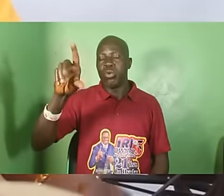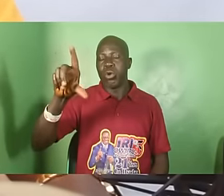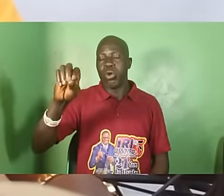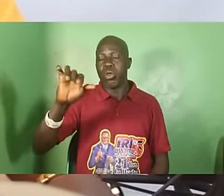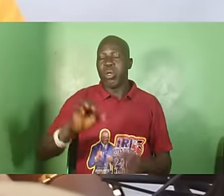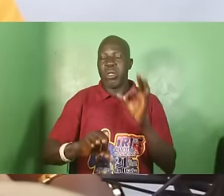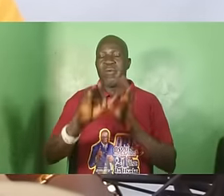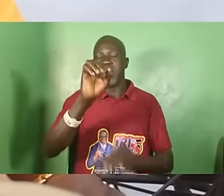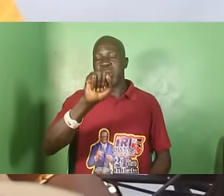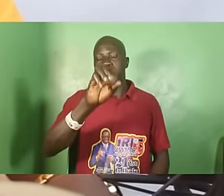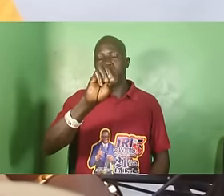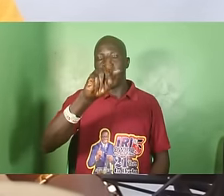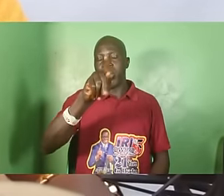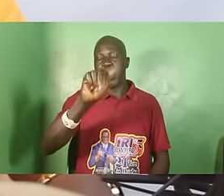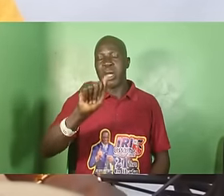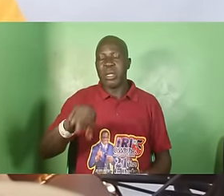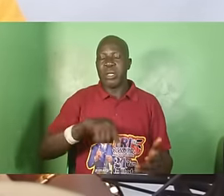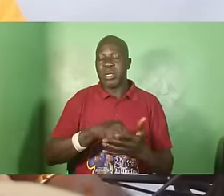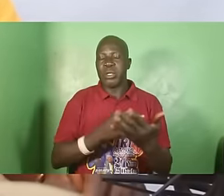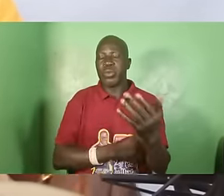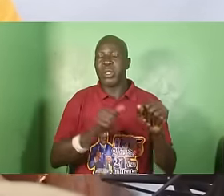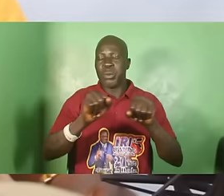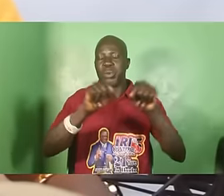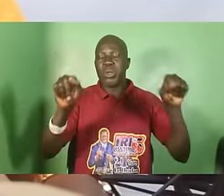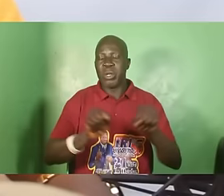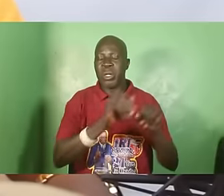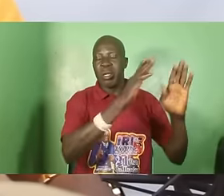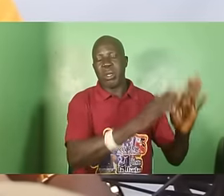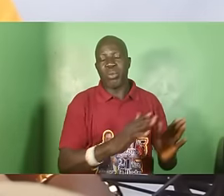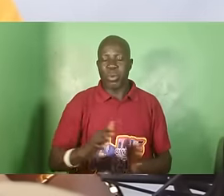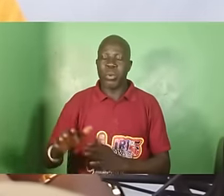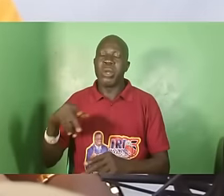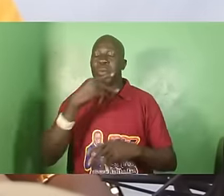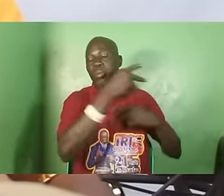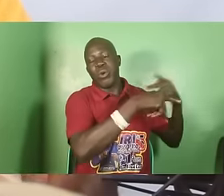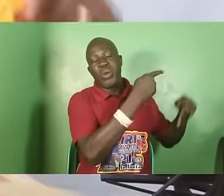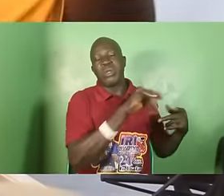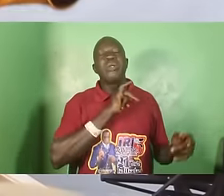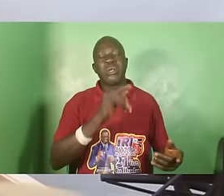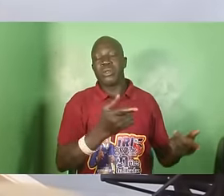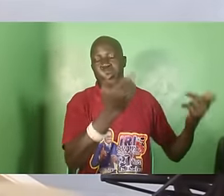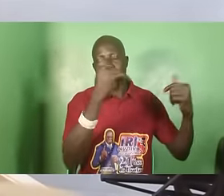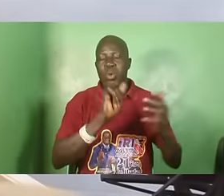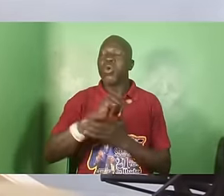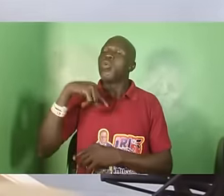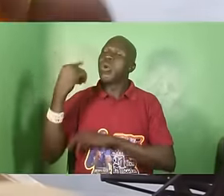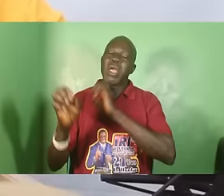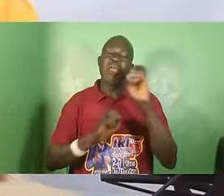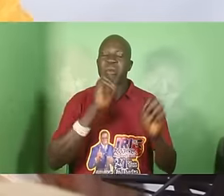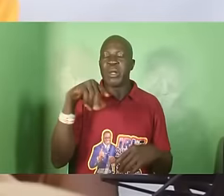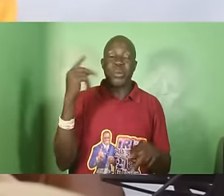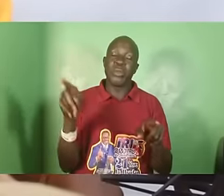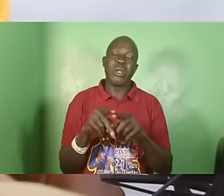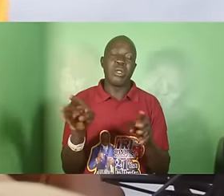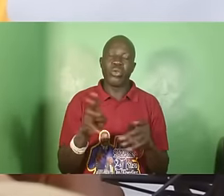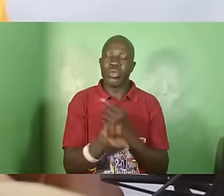wa soka. We soka. La ro ati agbegbe. This morning and is everywhere. Get ready. Get prepared. Woli bo. Prophet is coming. Wo pete baba me lo ni pata. We be